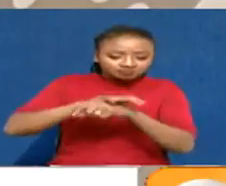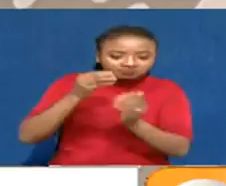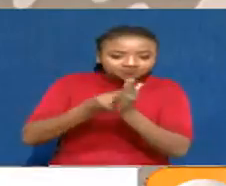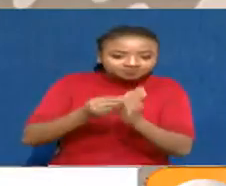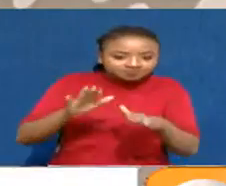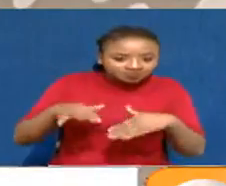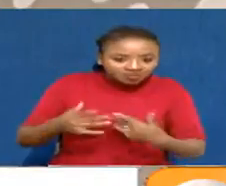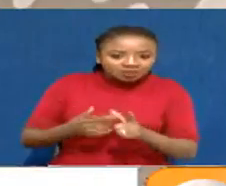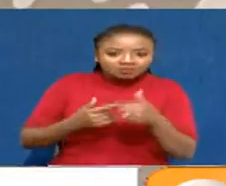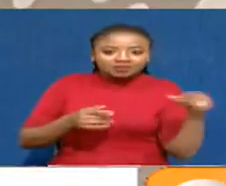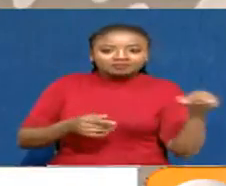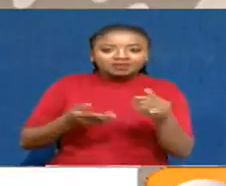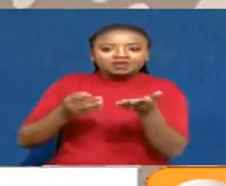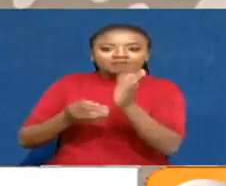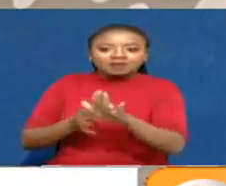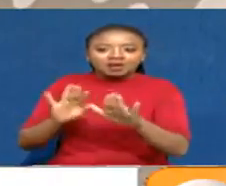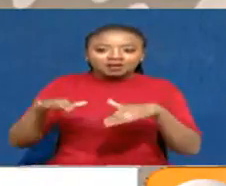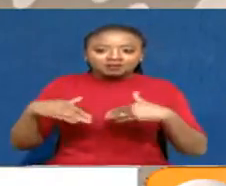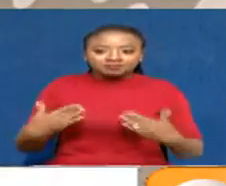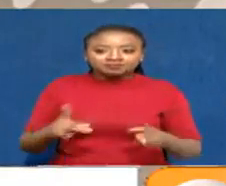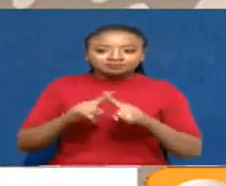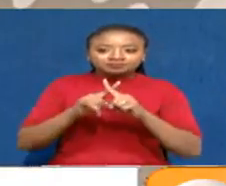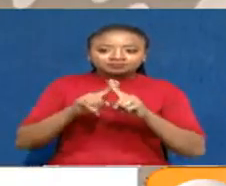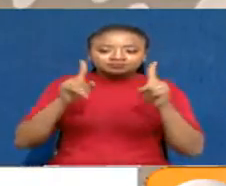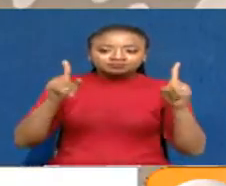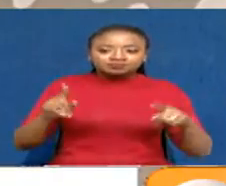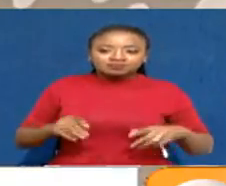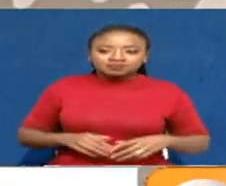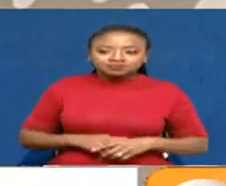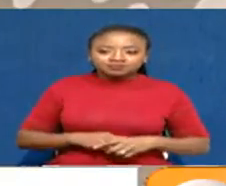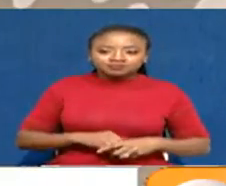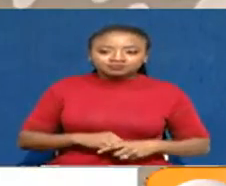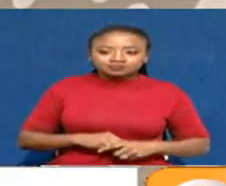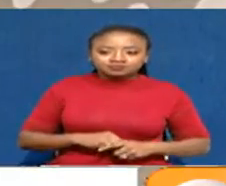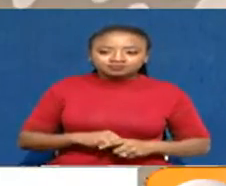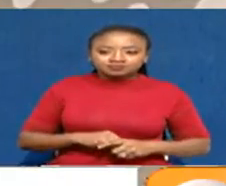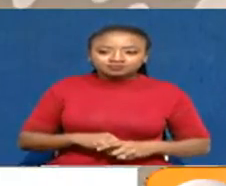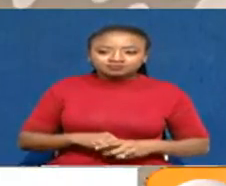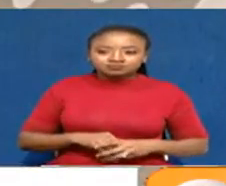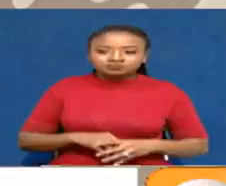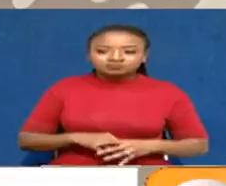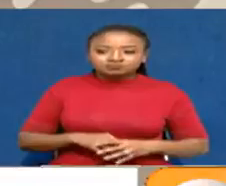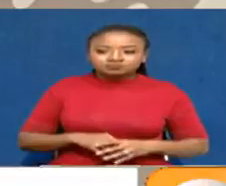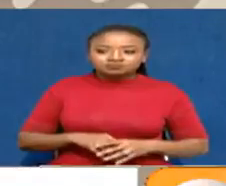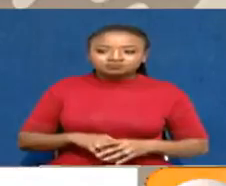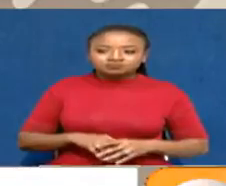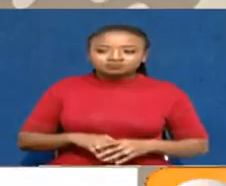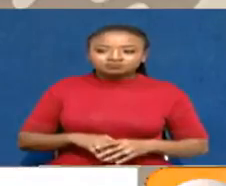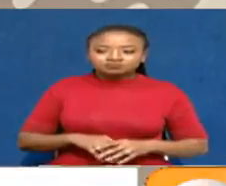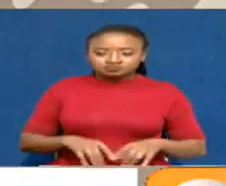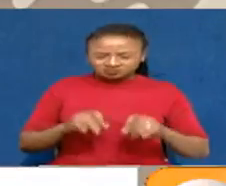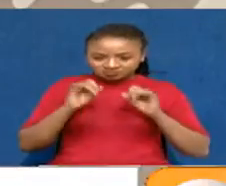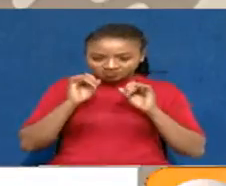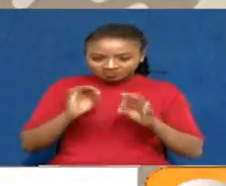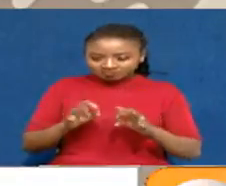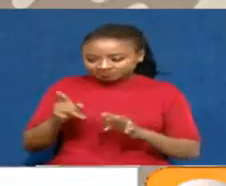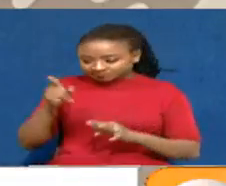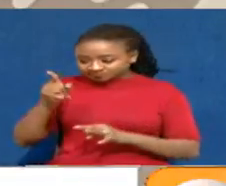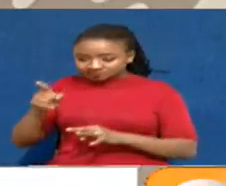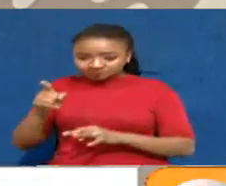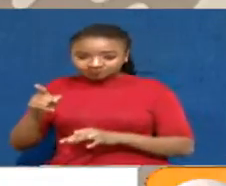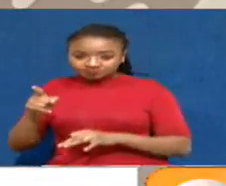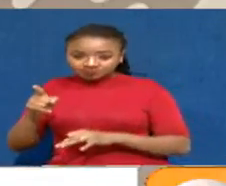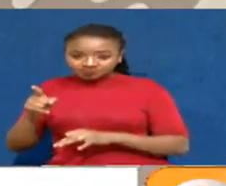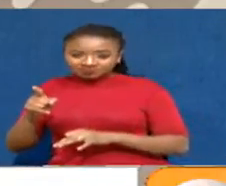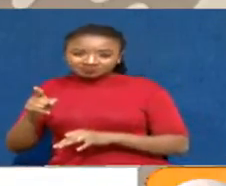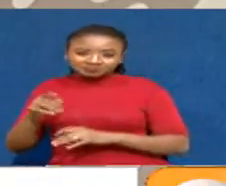pay in this manner. Yeah. But if a digital lender, I'm a digital credit provider, decides,